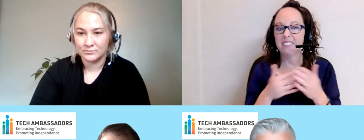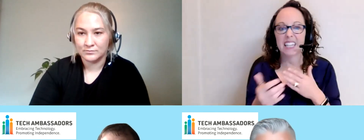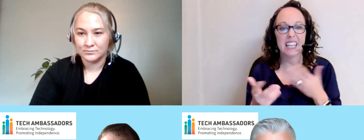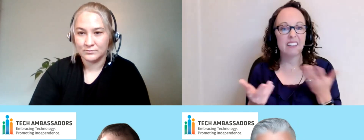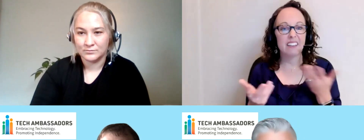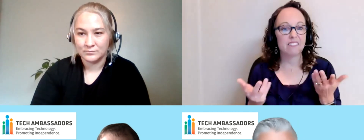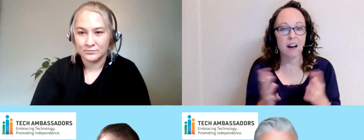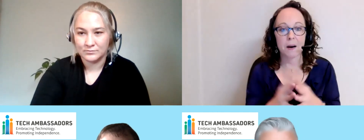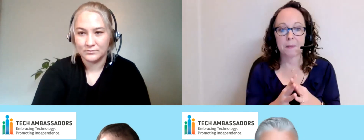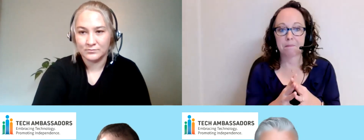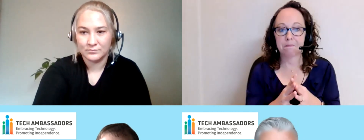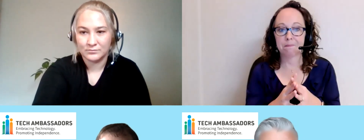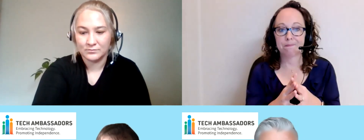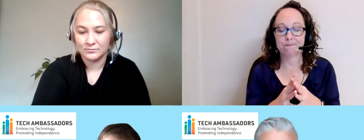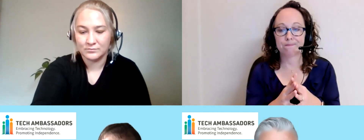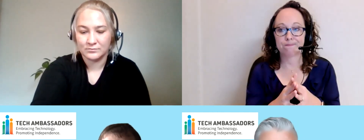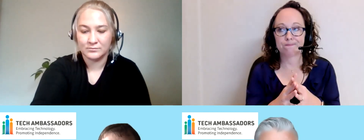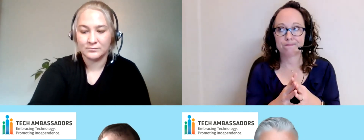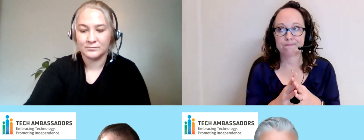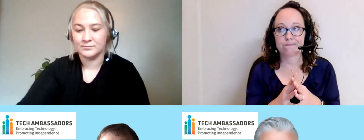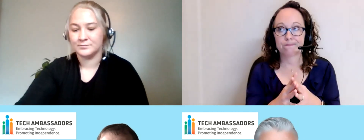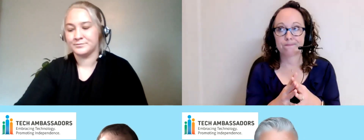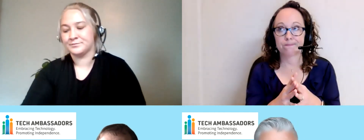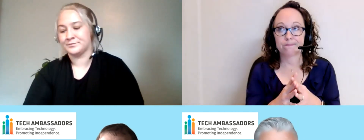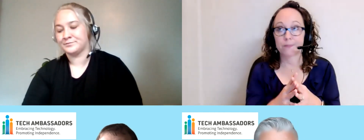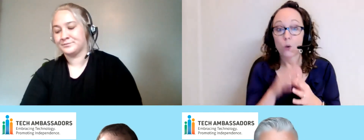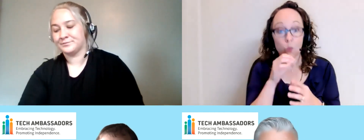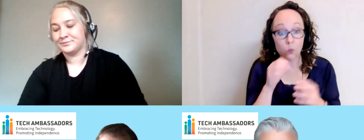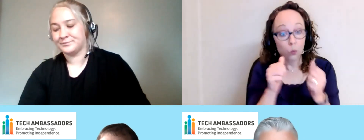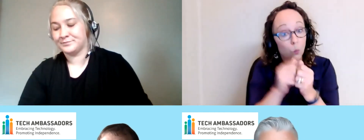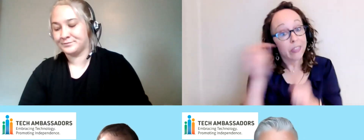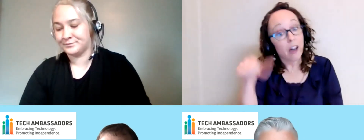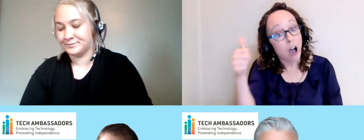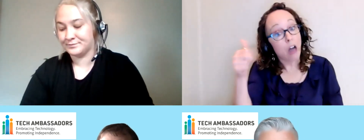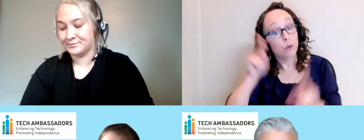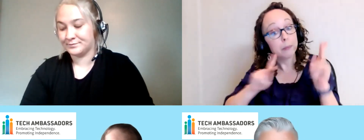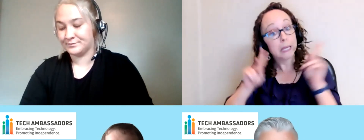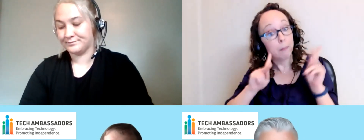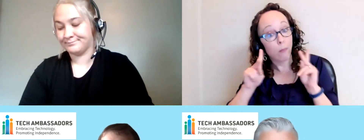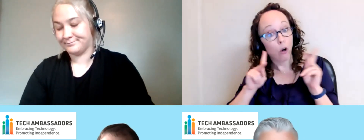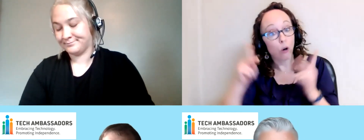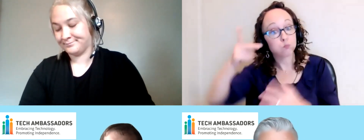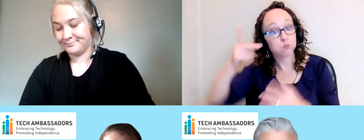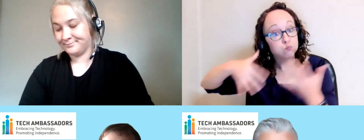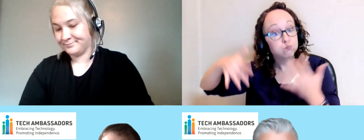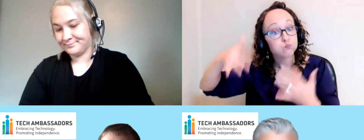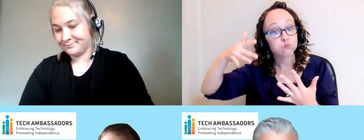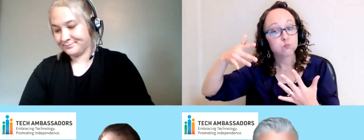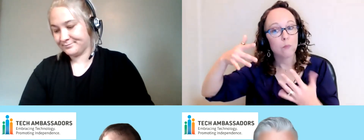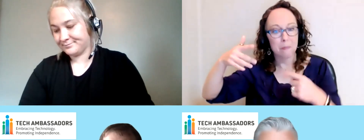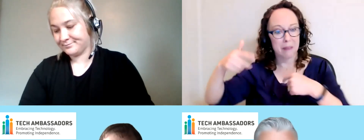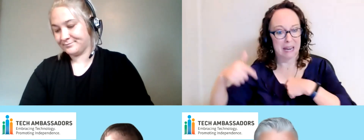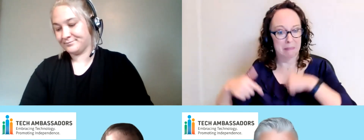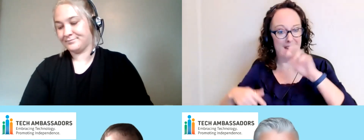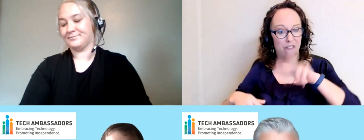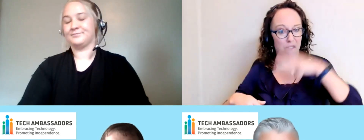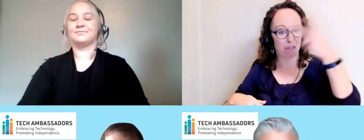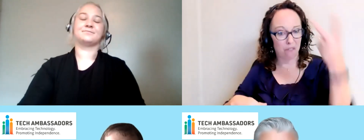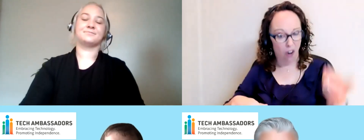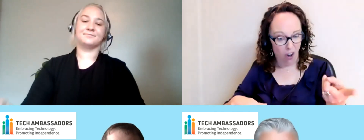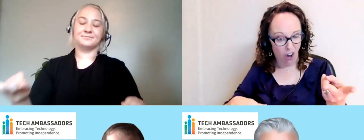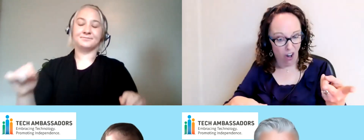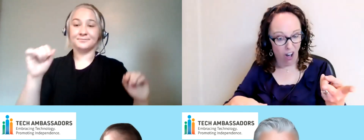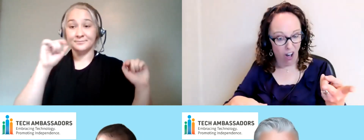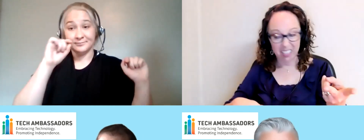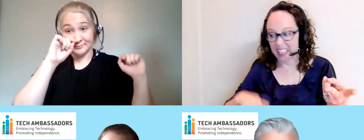like not alone, if I would fall or something and the